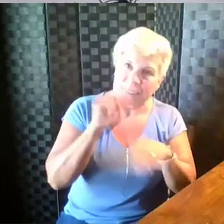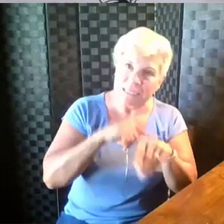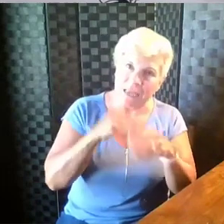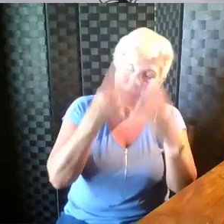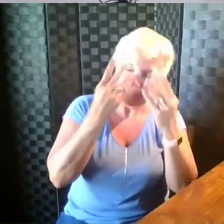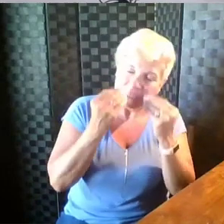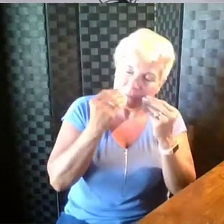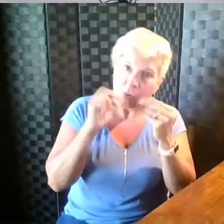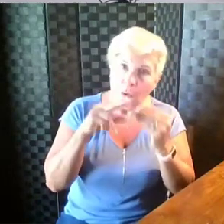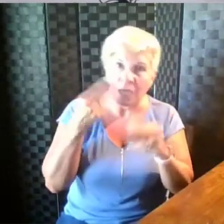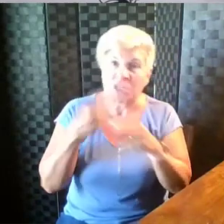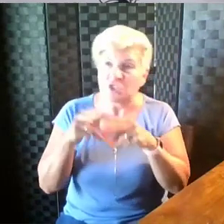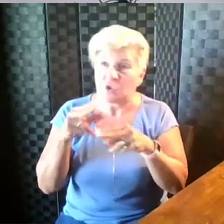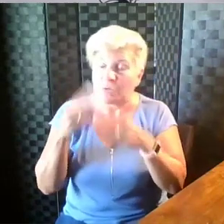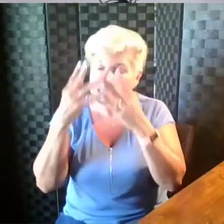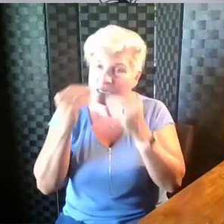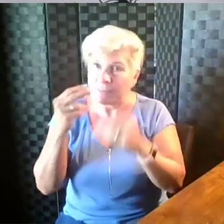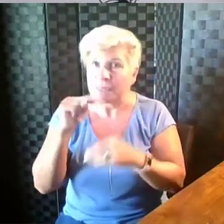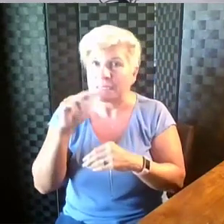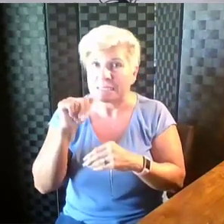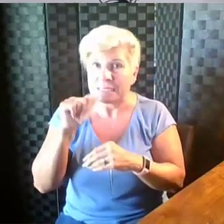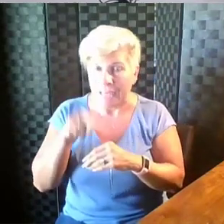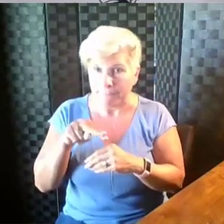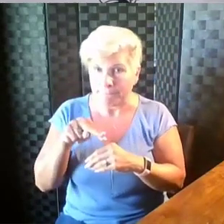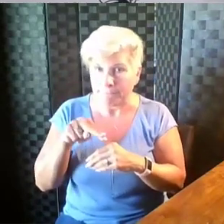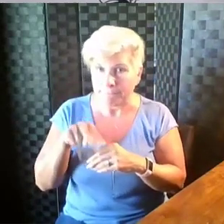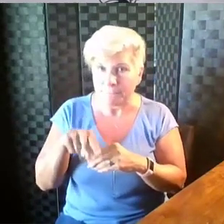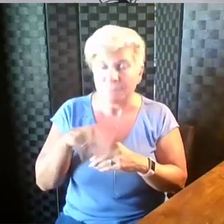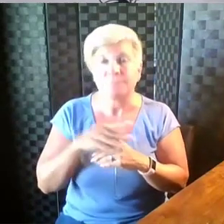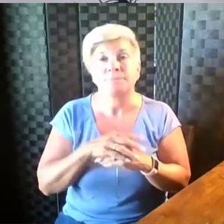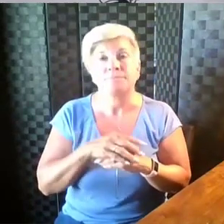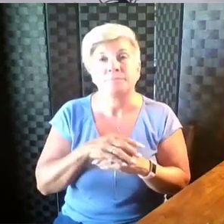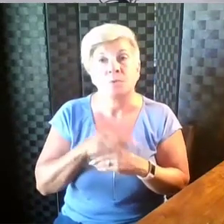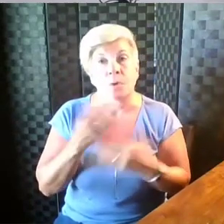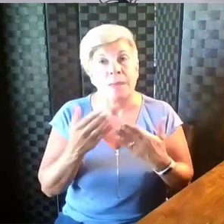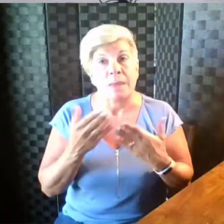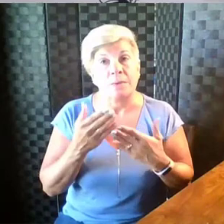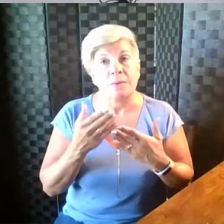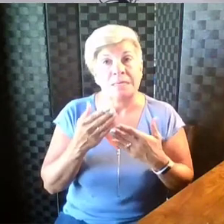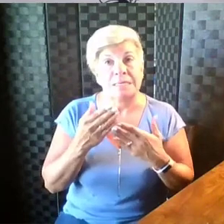day. Or you might be taking a nap at night. Who knows?